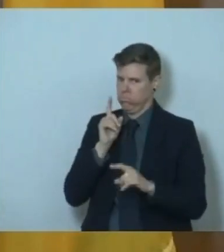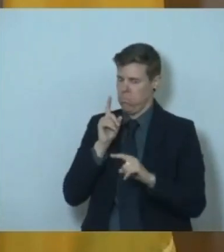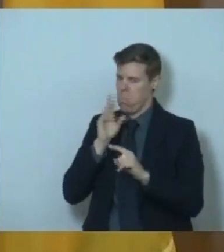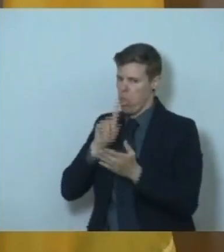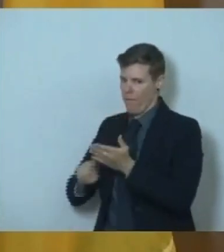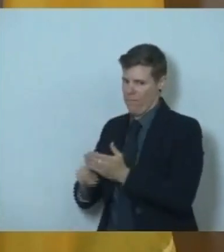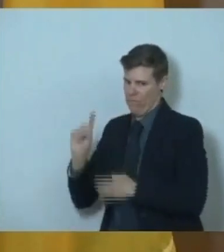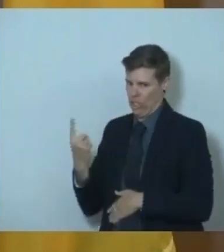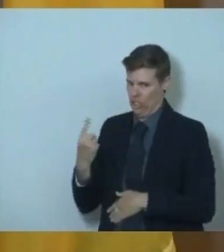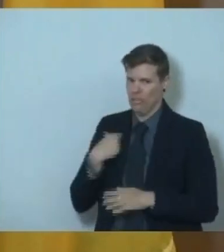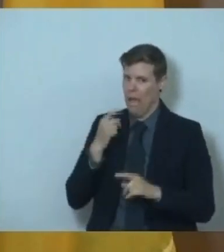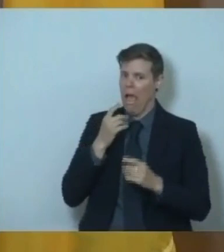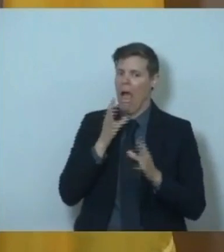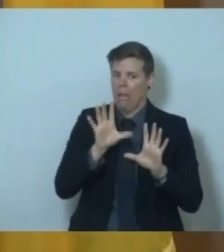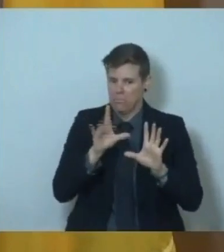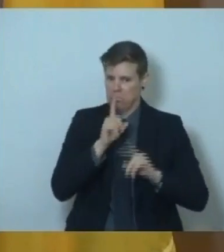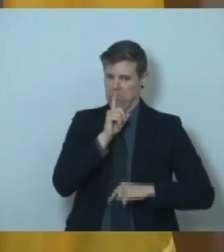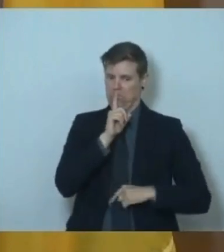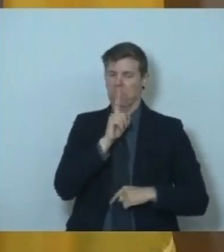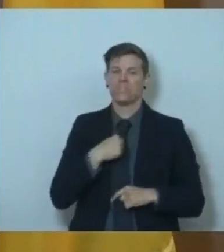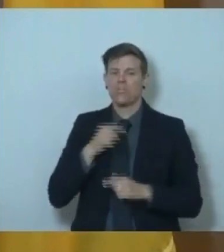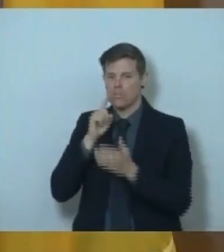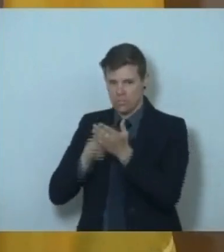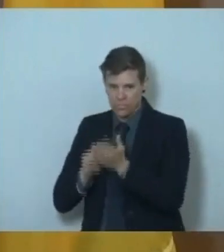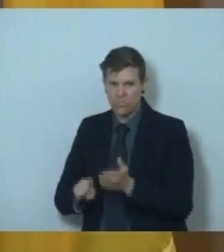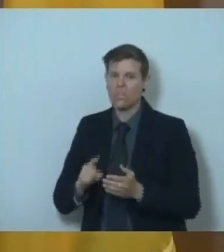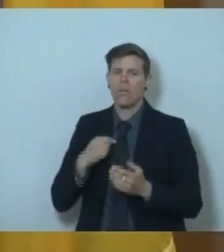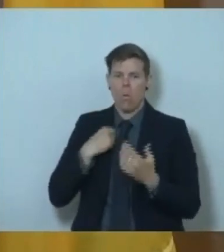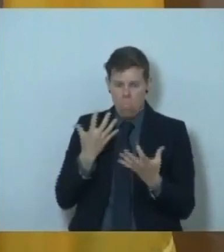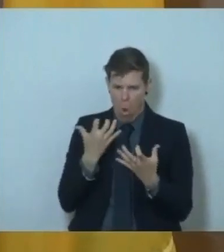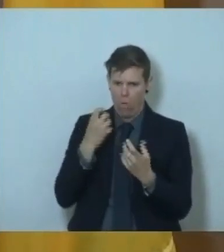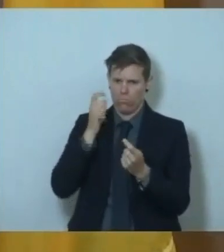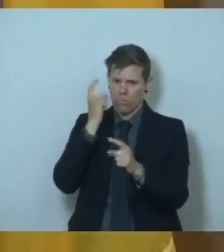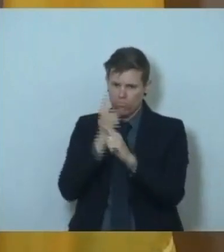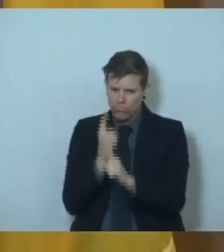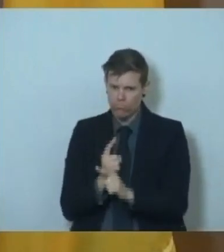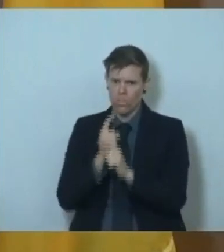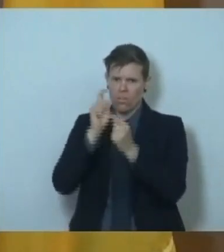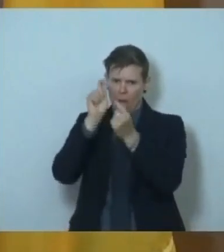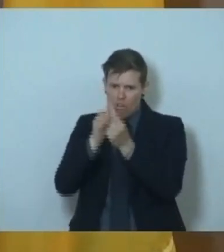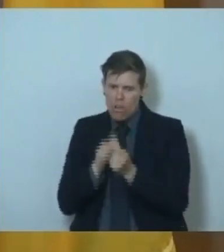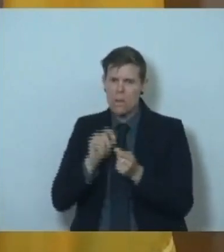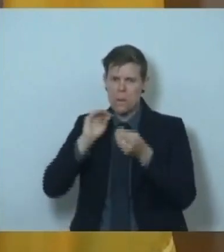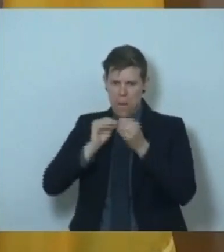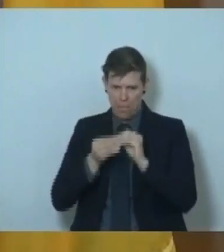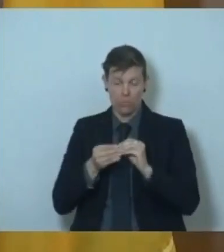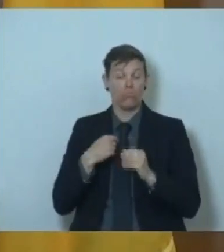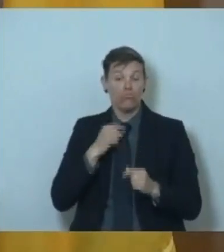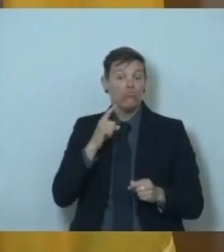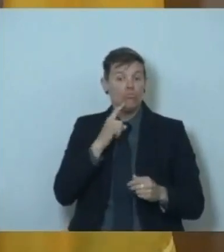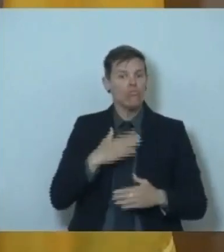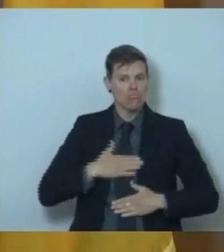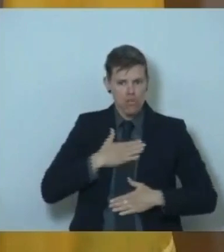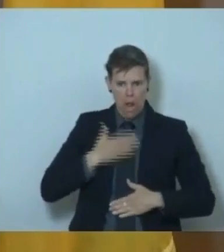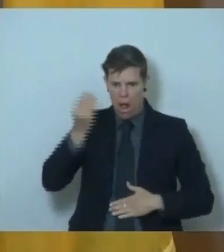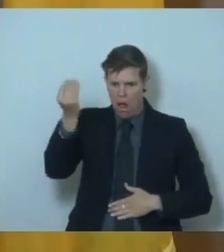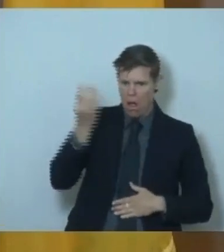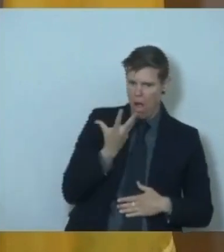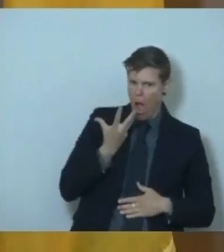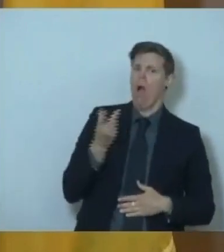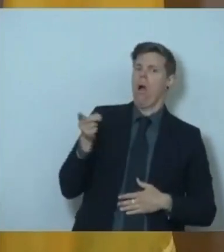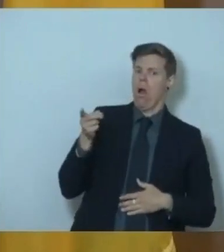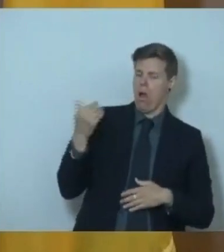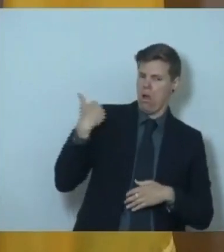And we want to make sure that we're being accurate, and we appreciate someone making sure. You might have had one. By